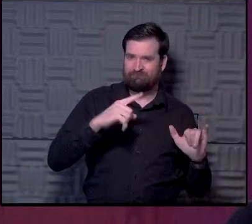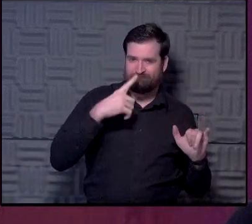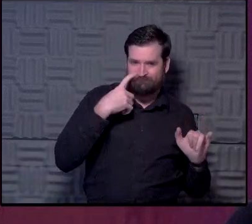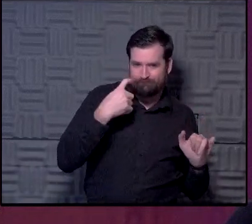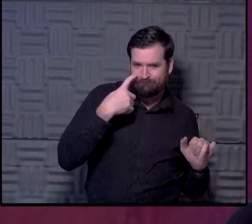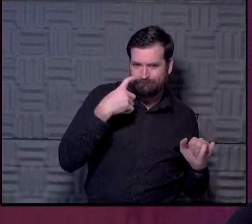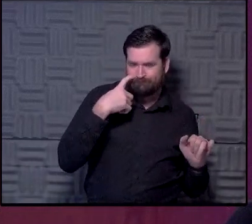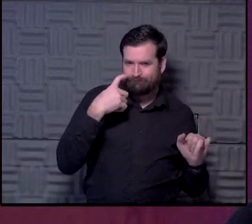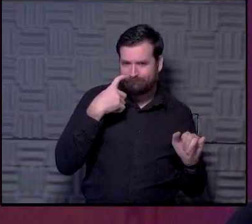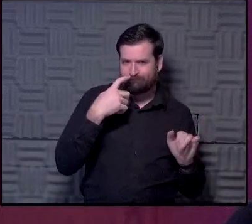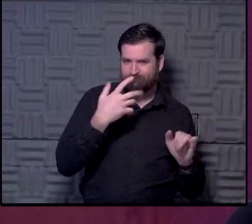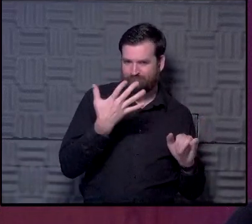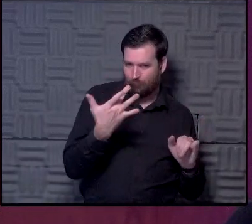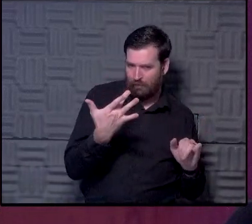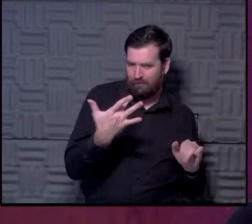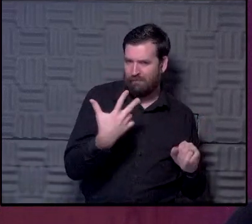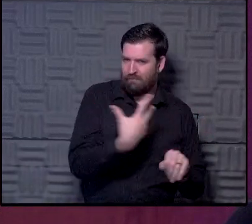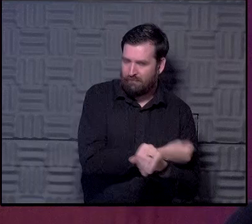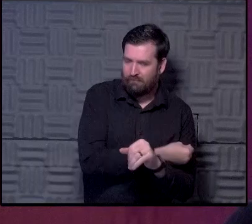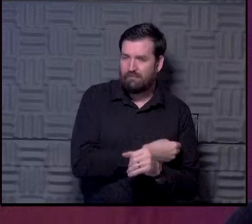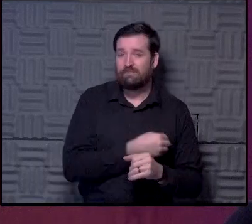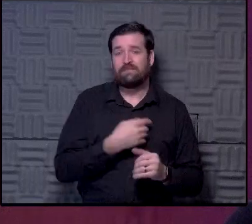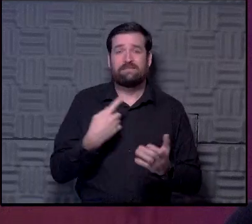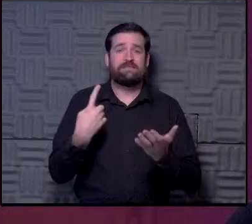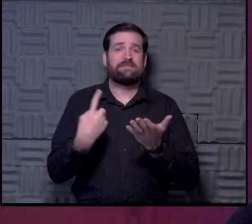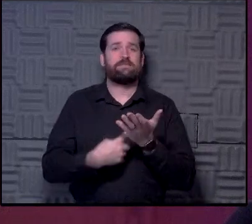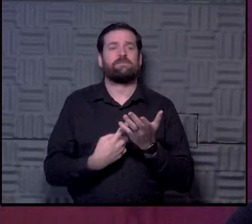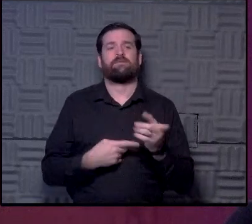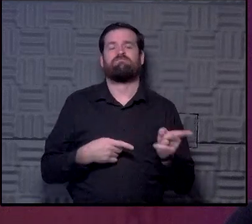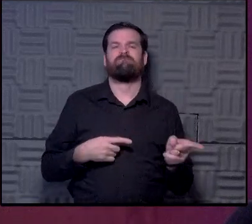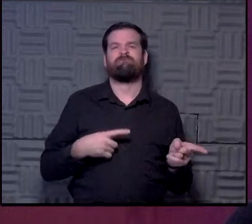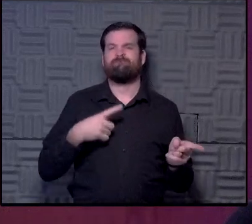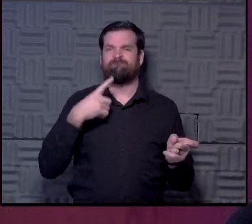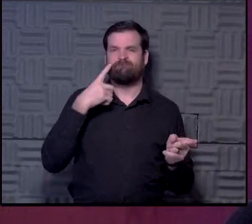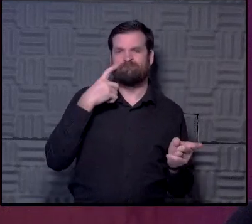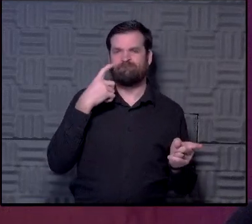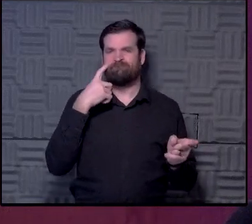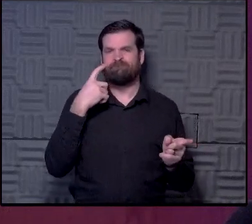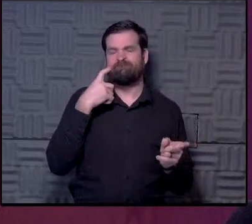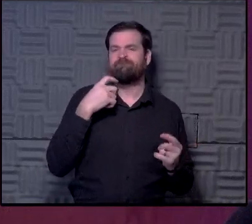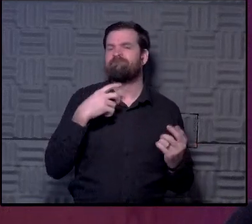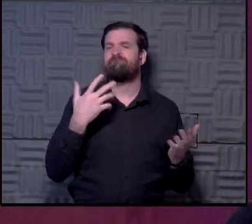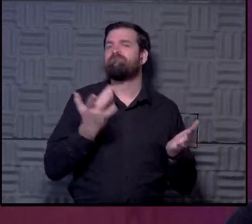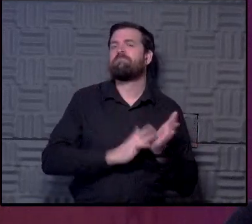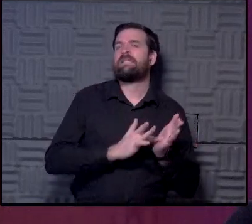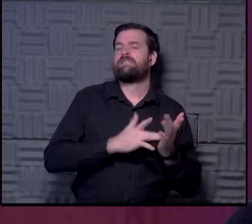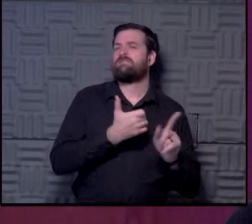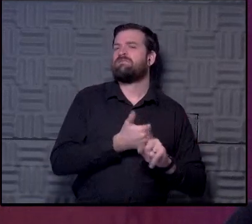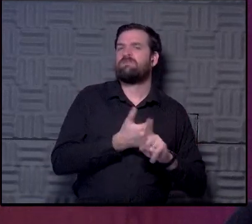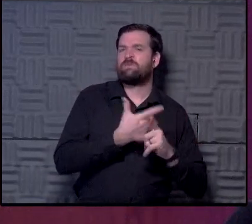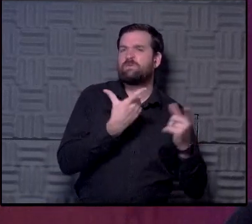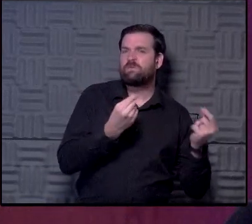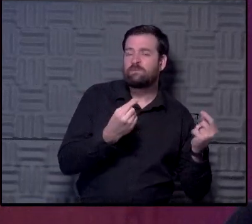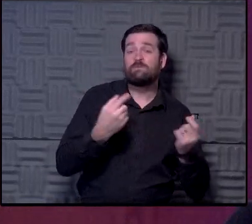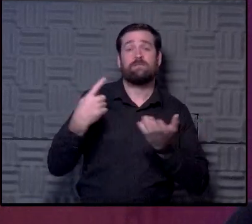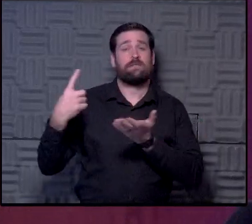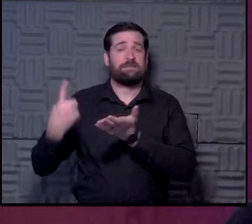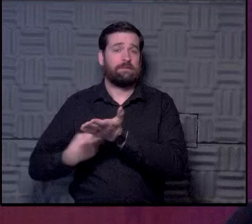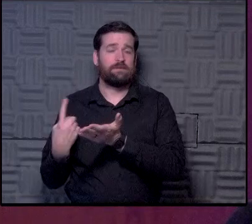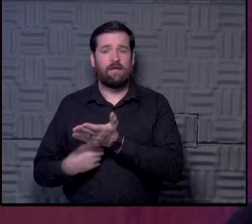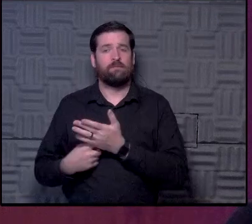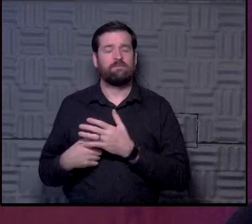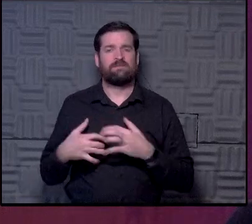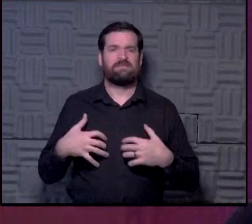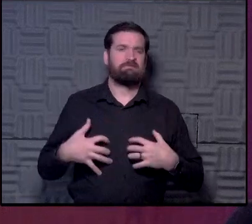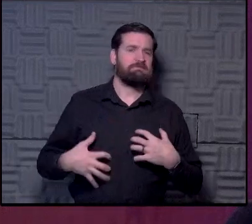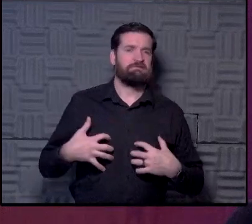they should take it. Sometimes that's something that's just a suspicion about what medicine is doing, and sometimes it's just a